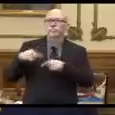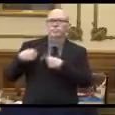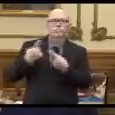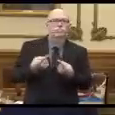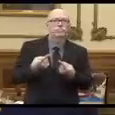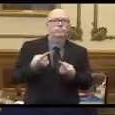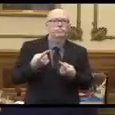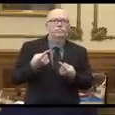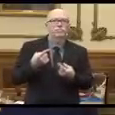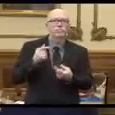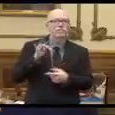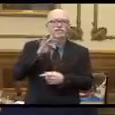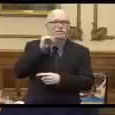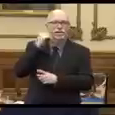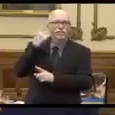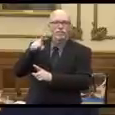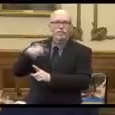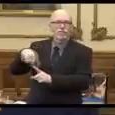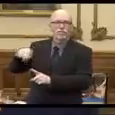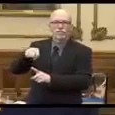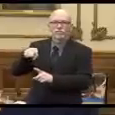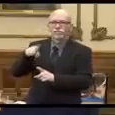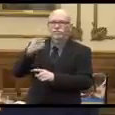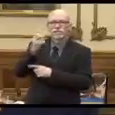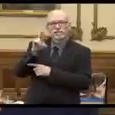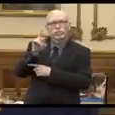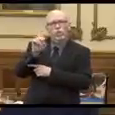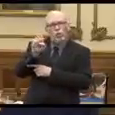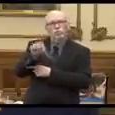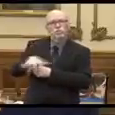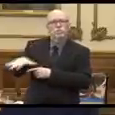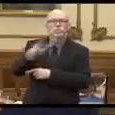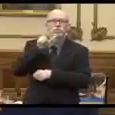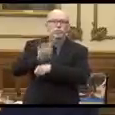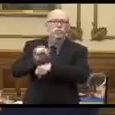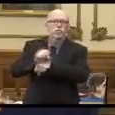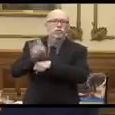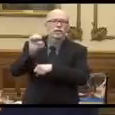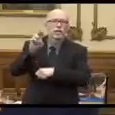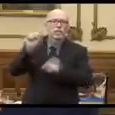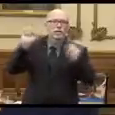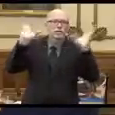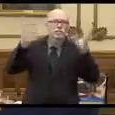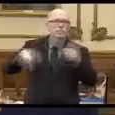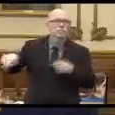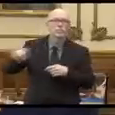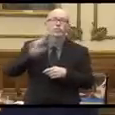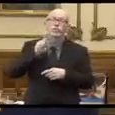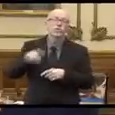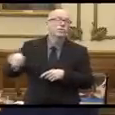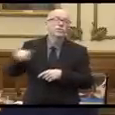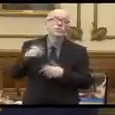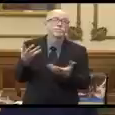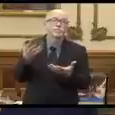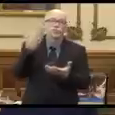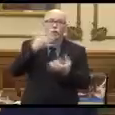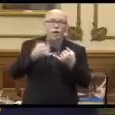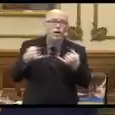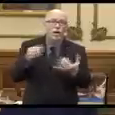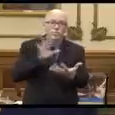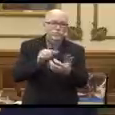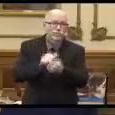but for all those heroes out there on the front lines. They define what the front line is, literally. And